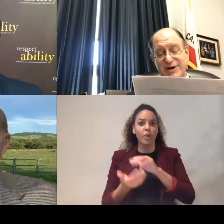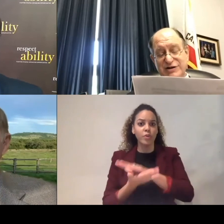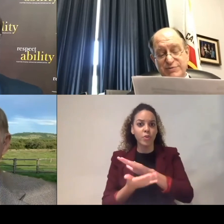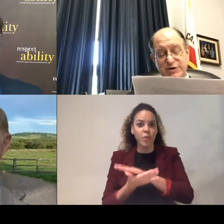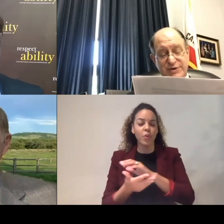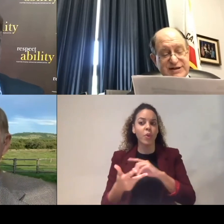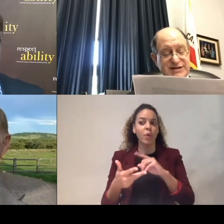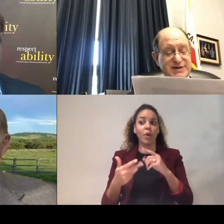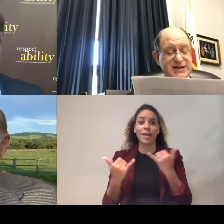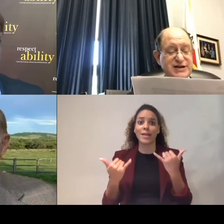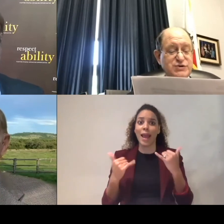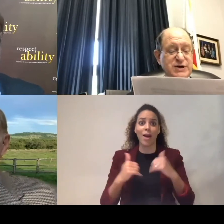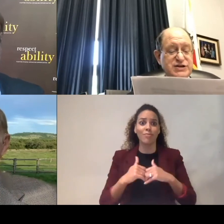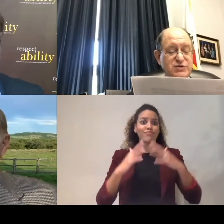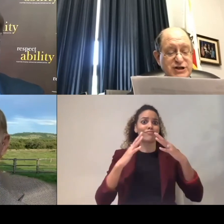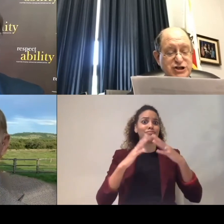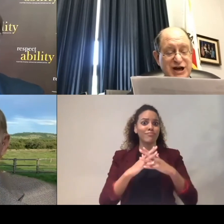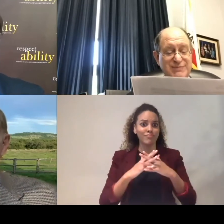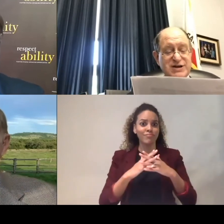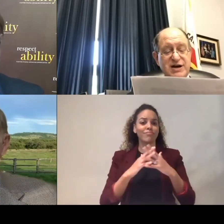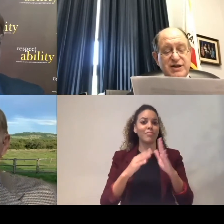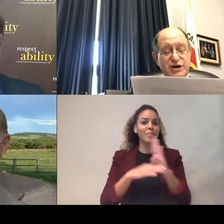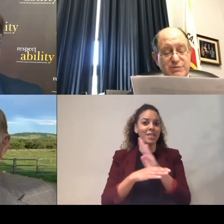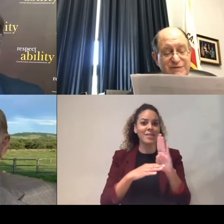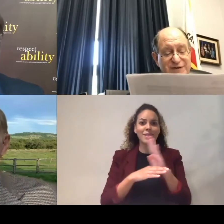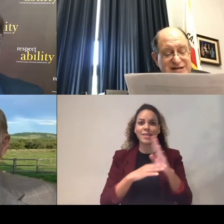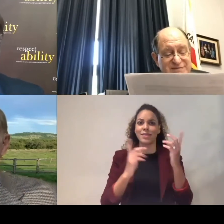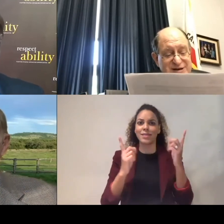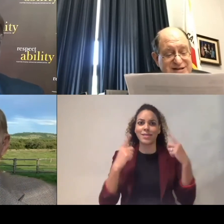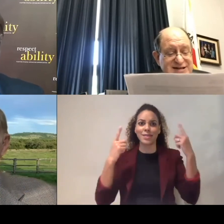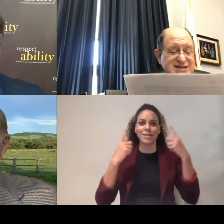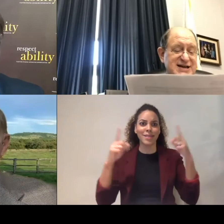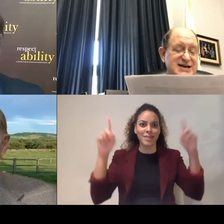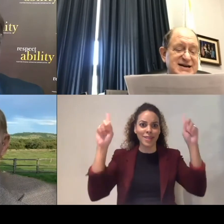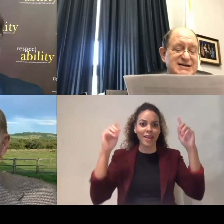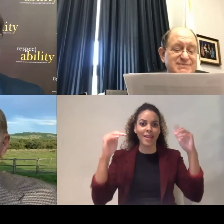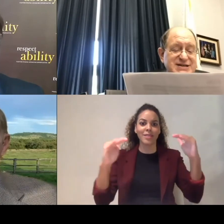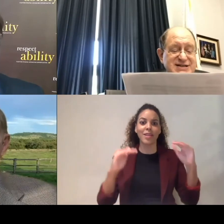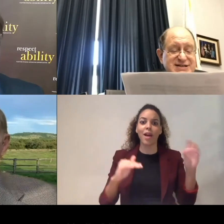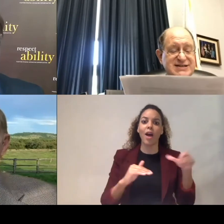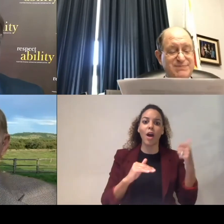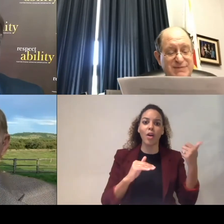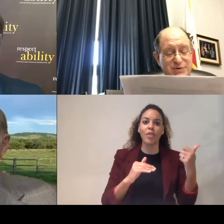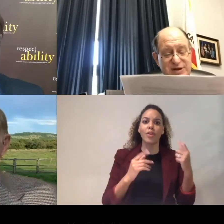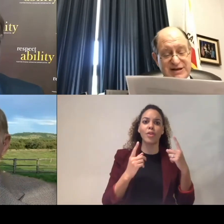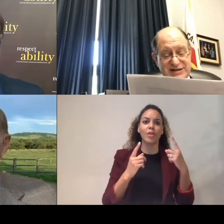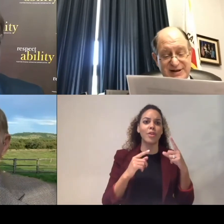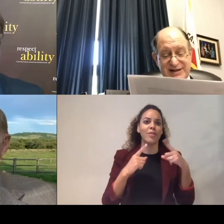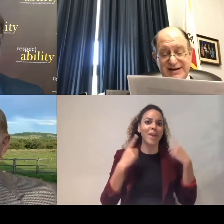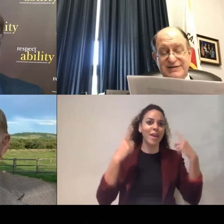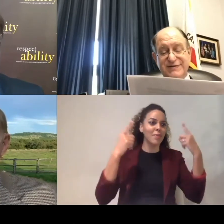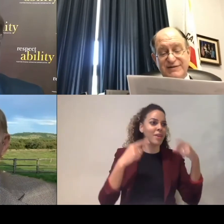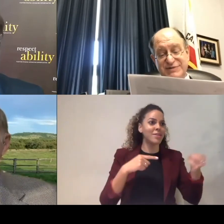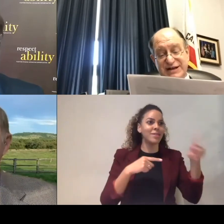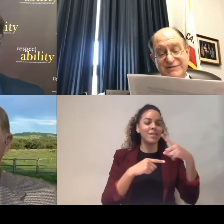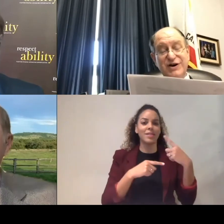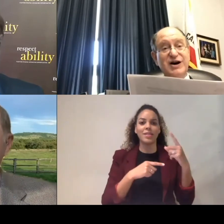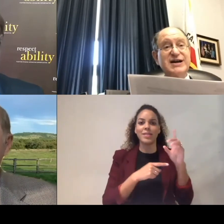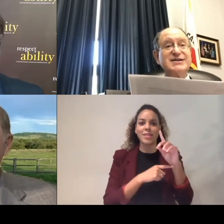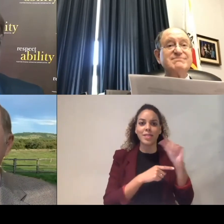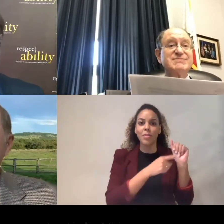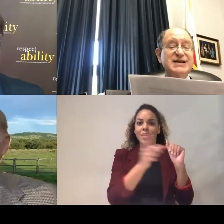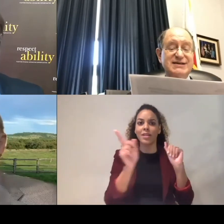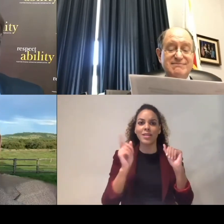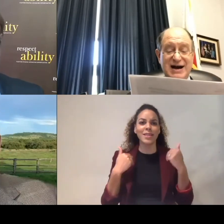another entrepreneur with disabilities who has reshaped the global face of business. Business people with disabilities, from Stephen